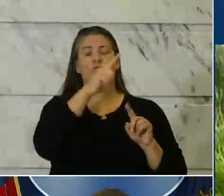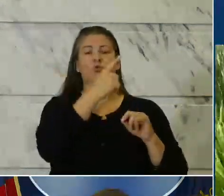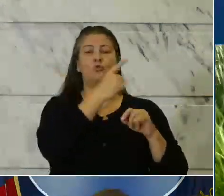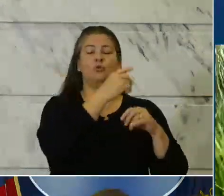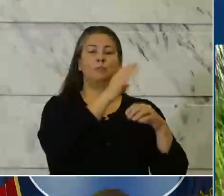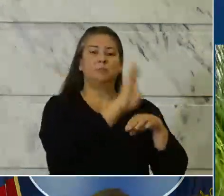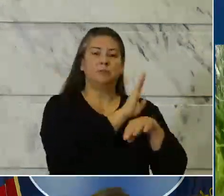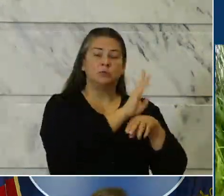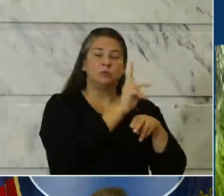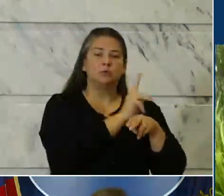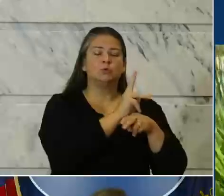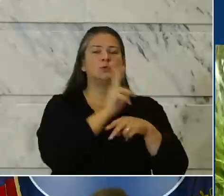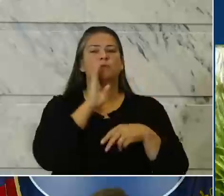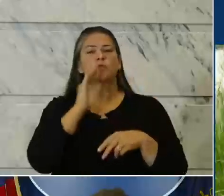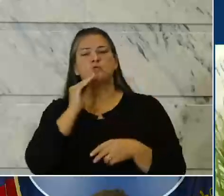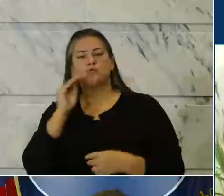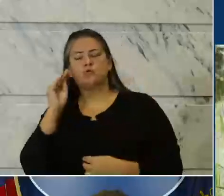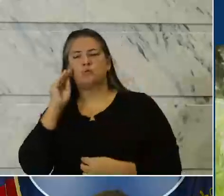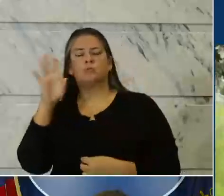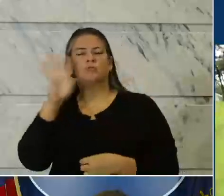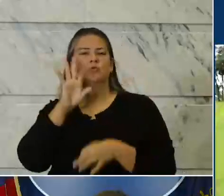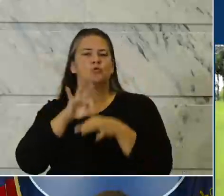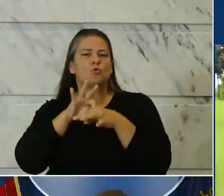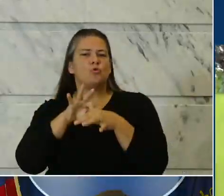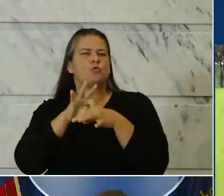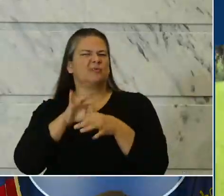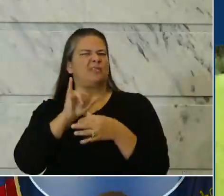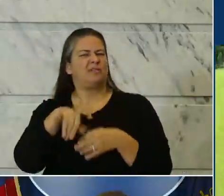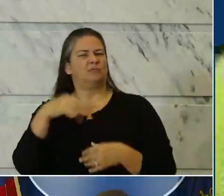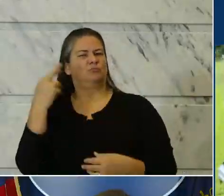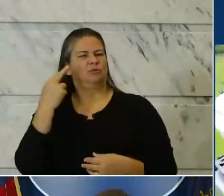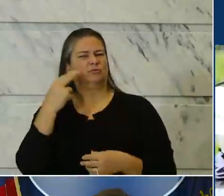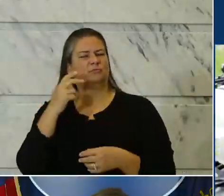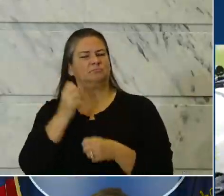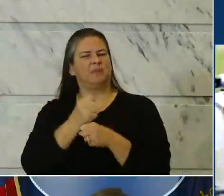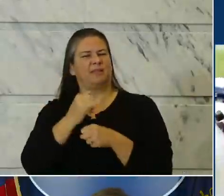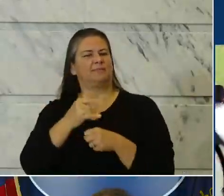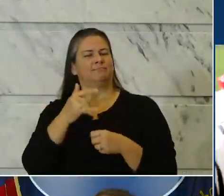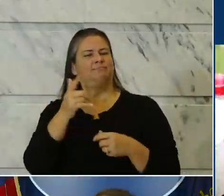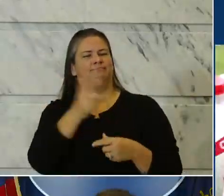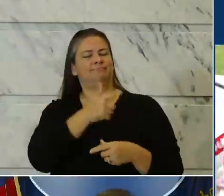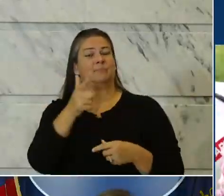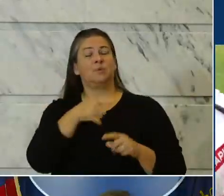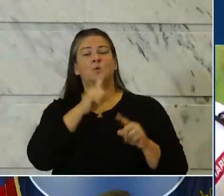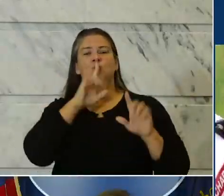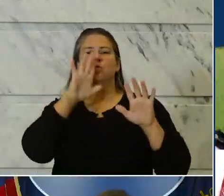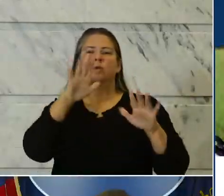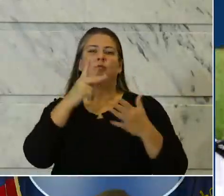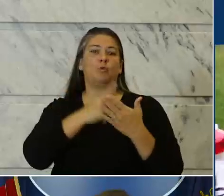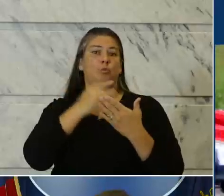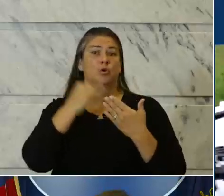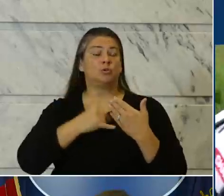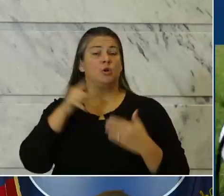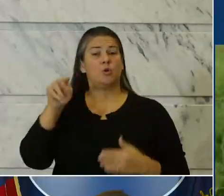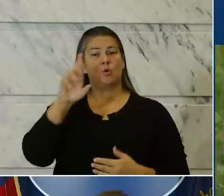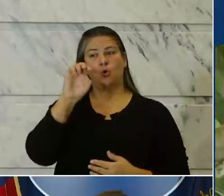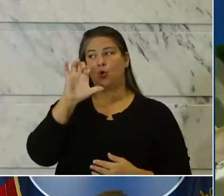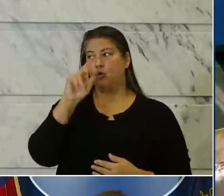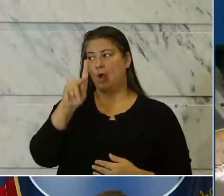home and garden, and other applications. This is a great project located in Rockcastle County,